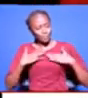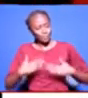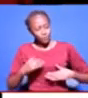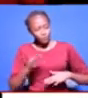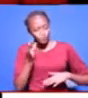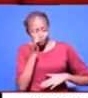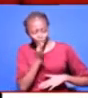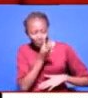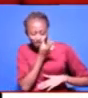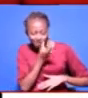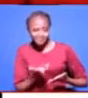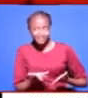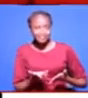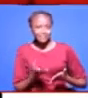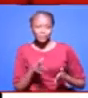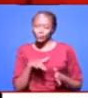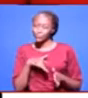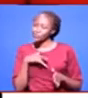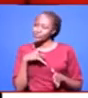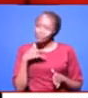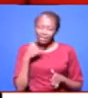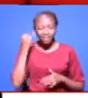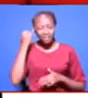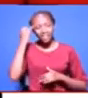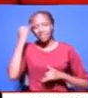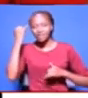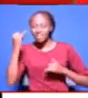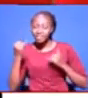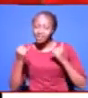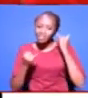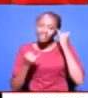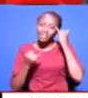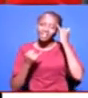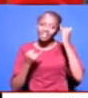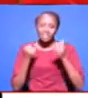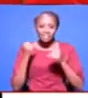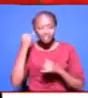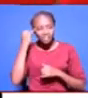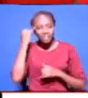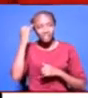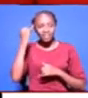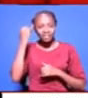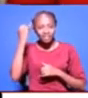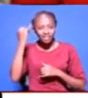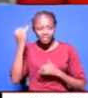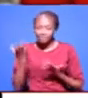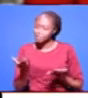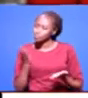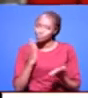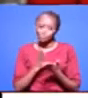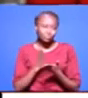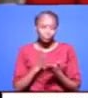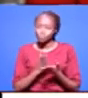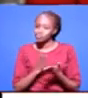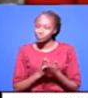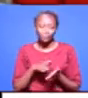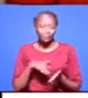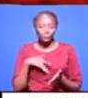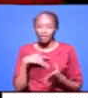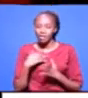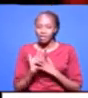creating all the, having all these imaginations. It's a great, it's a terrible thing. It really moves you. Mm-hmm.